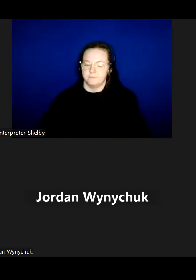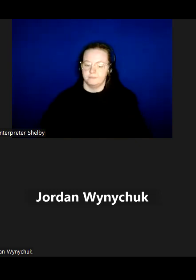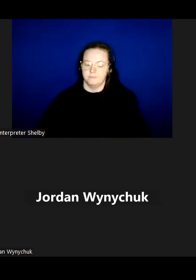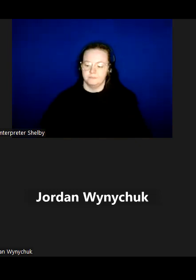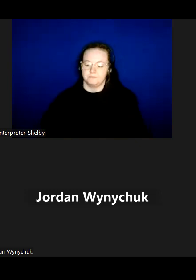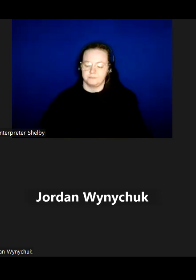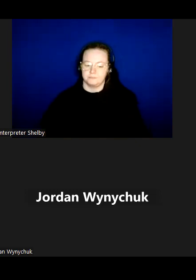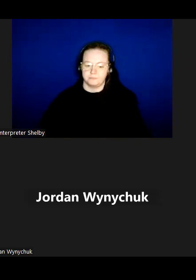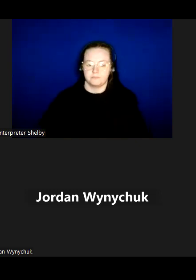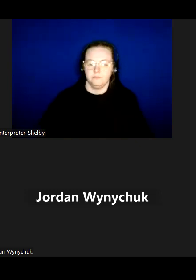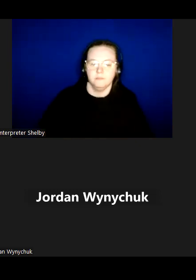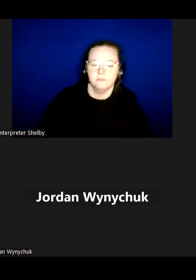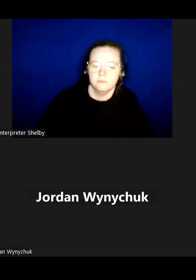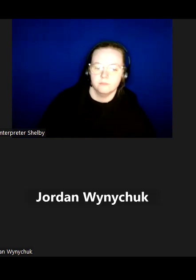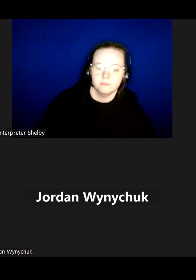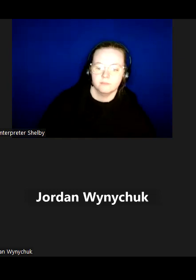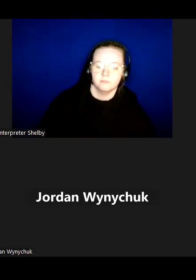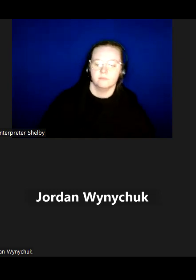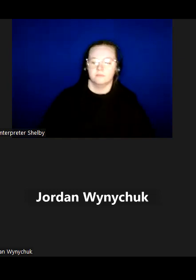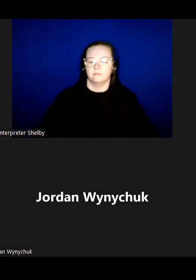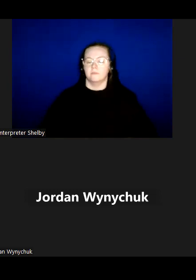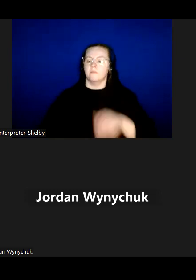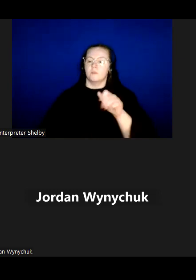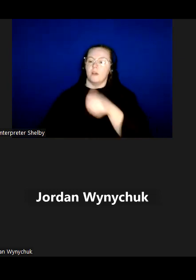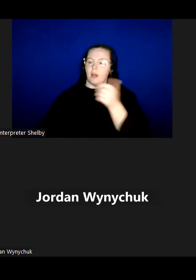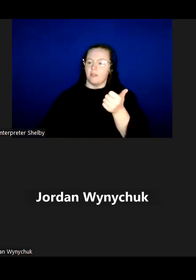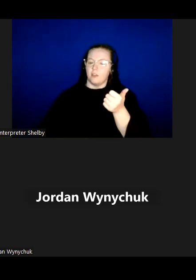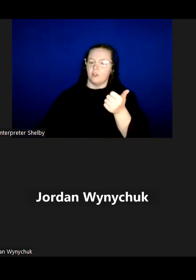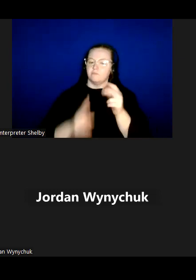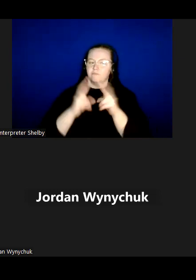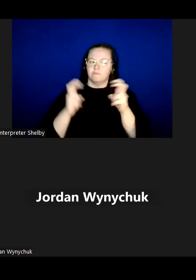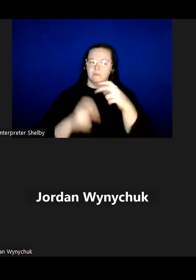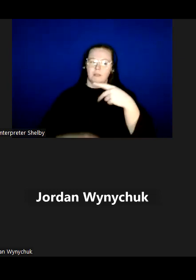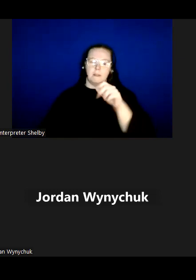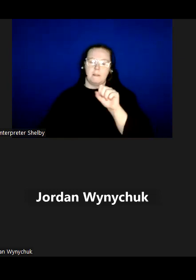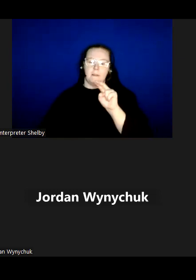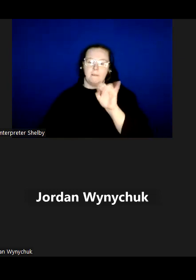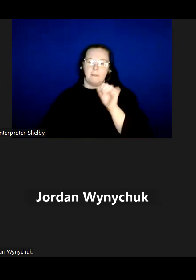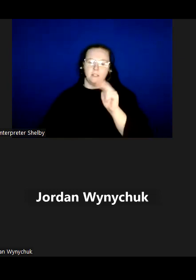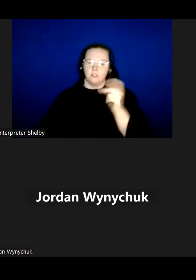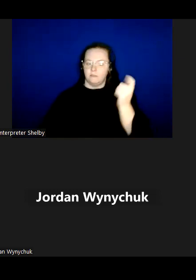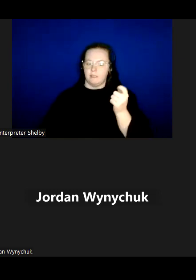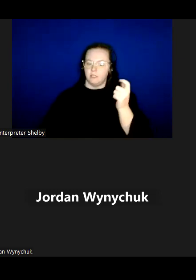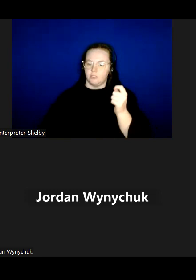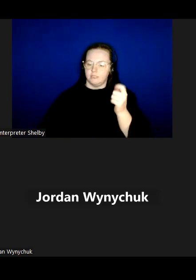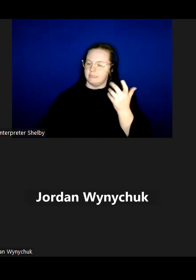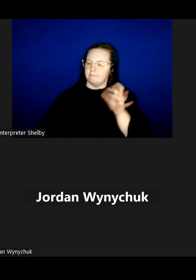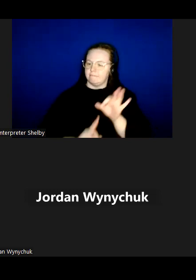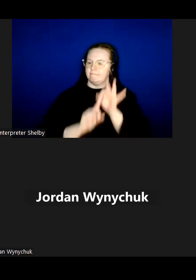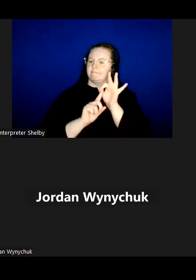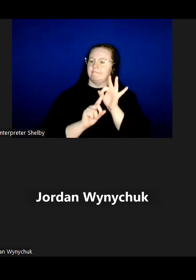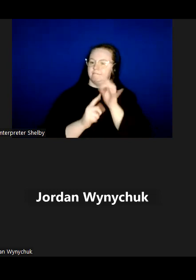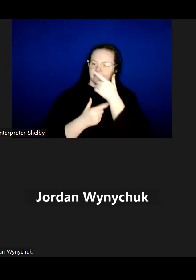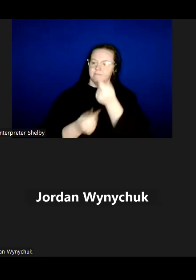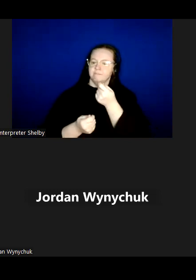So the other thing that people want to talk about too is pensions. They're a unique area of law for couples. So pensions